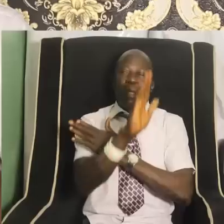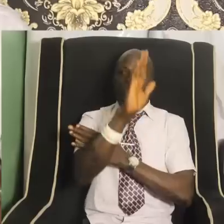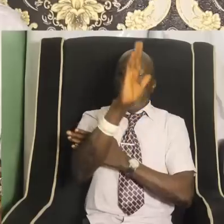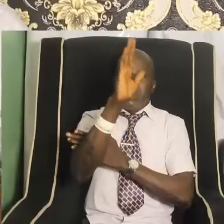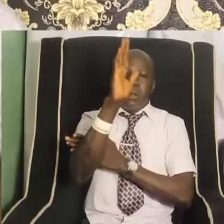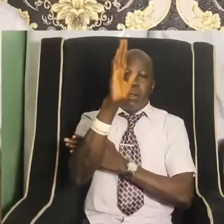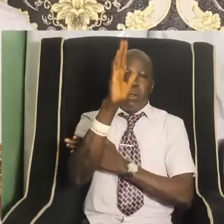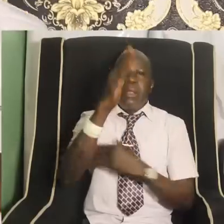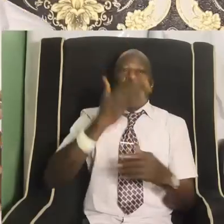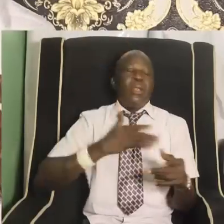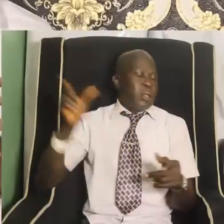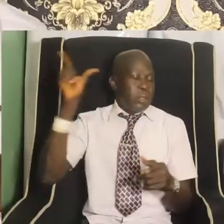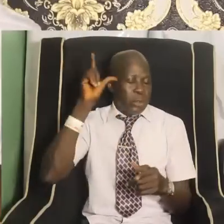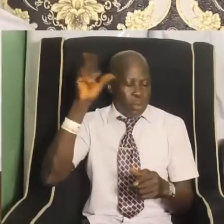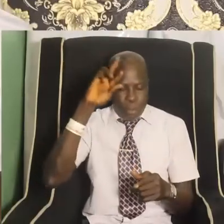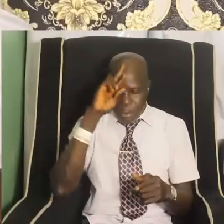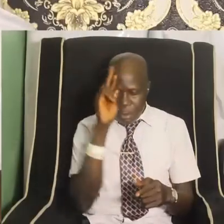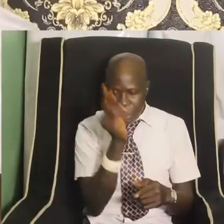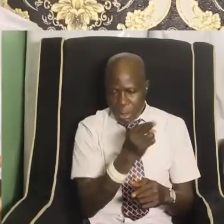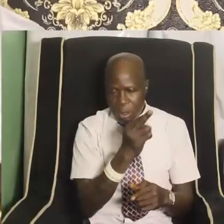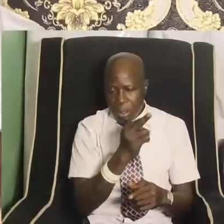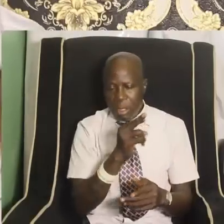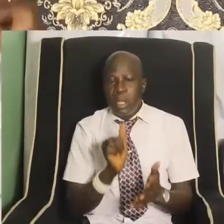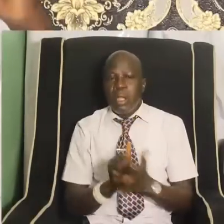Jesus' name, my Lord. Listen to me, sir.